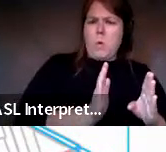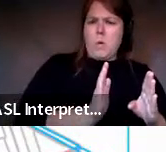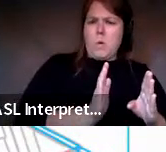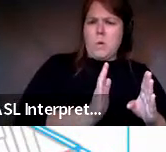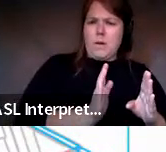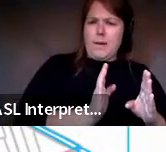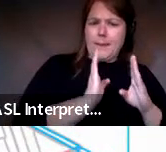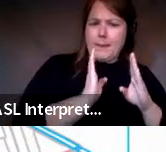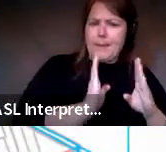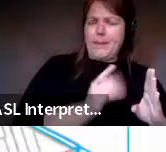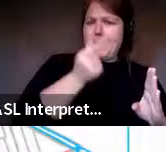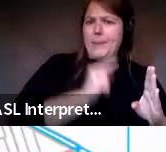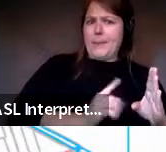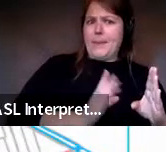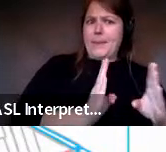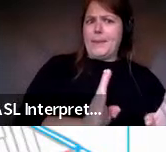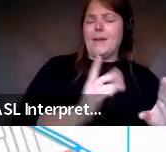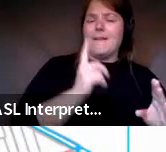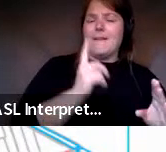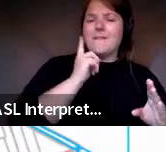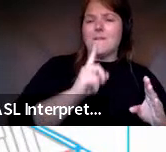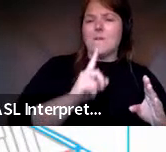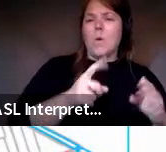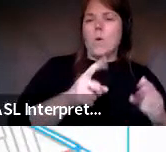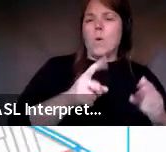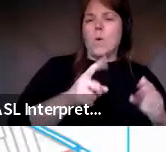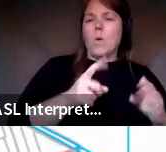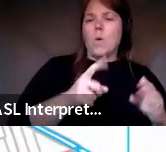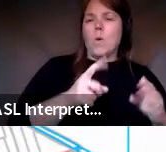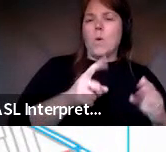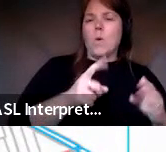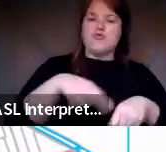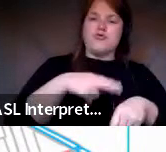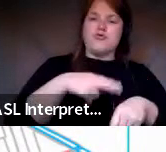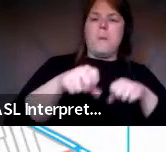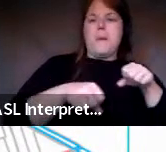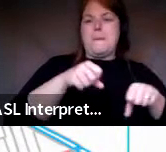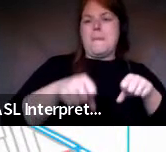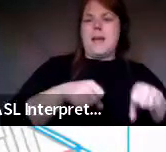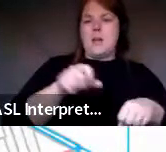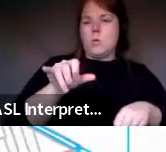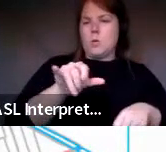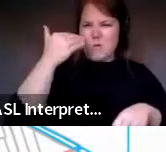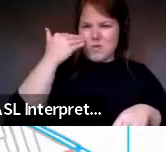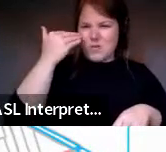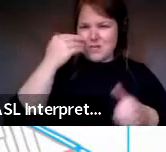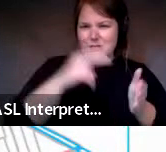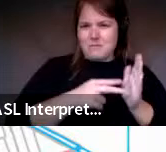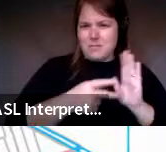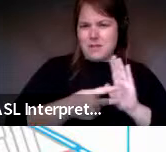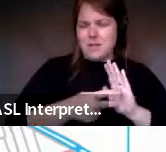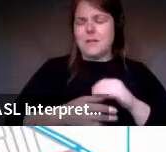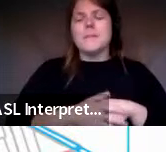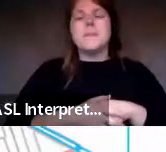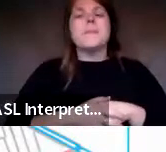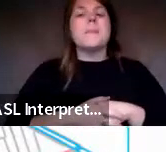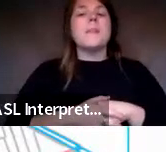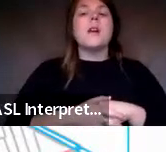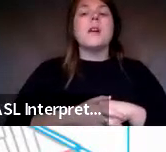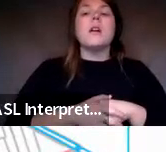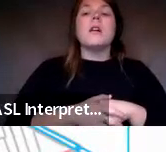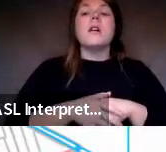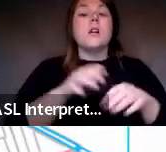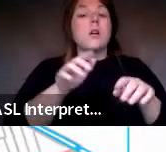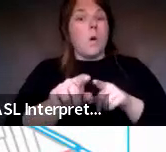narrow for electrical and regular people who ride bike as well. You know what I mean? So there's also